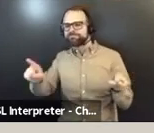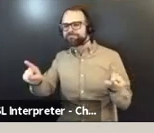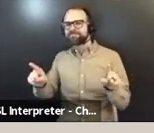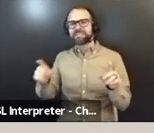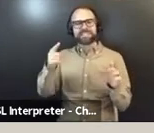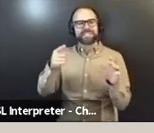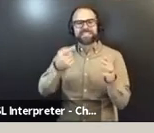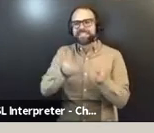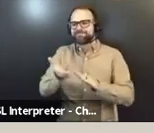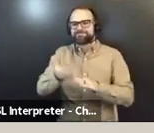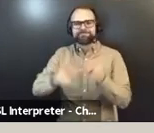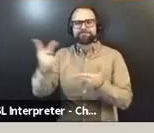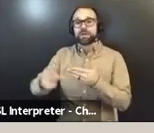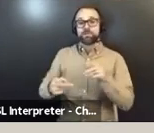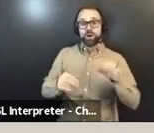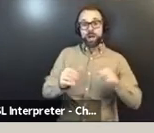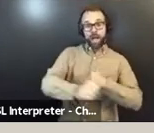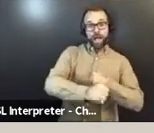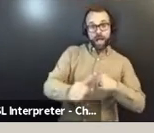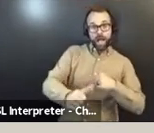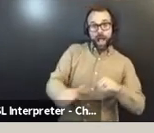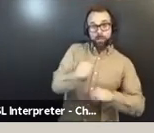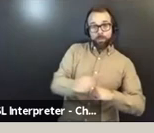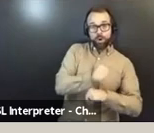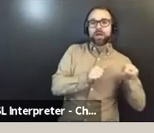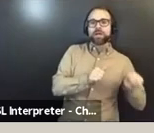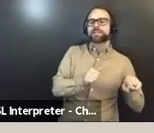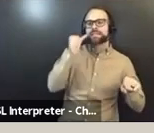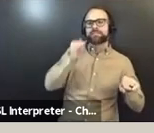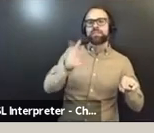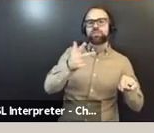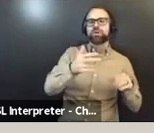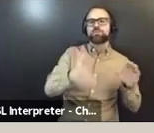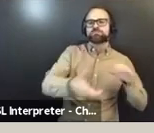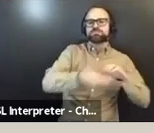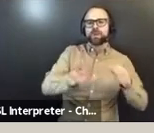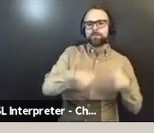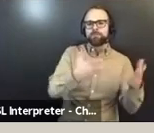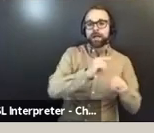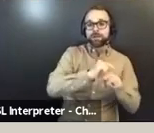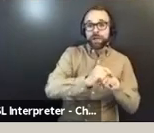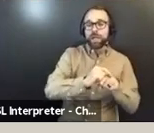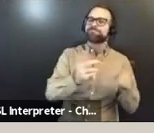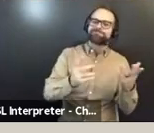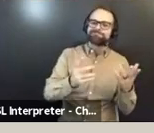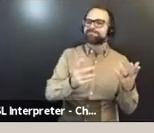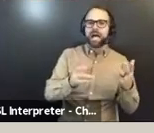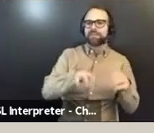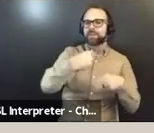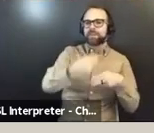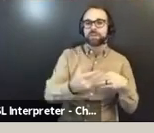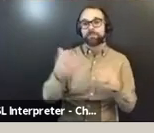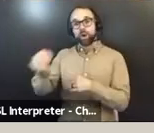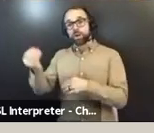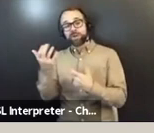is if the third party training is do your job, it doesn't qualify. It's got to be something outside the scope. Whereas Ontario, it could be for anything.